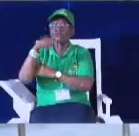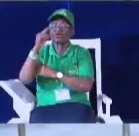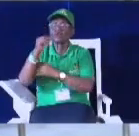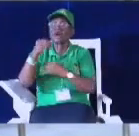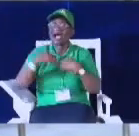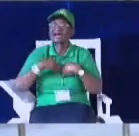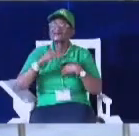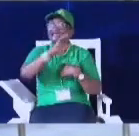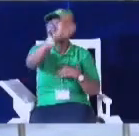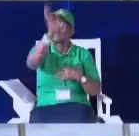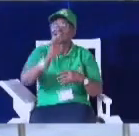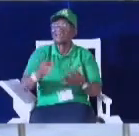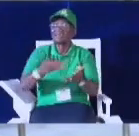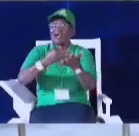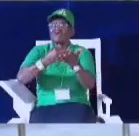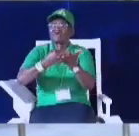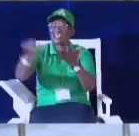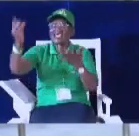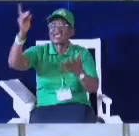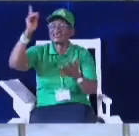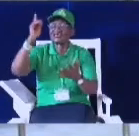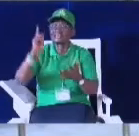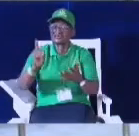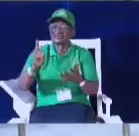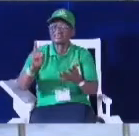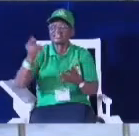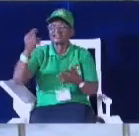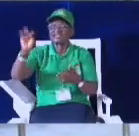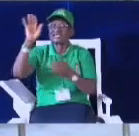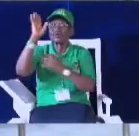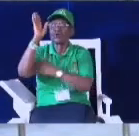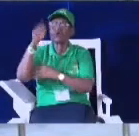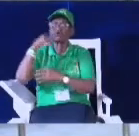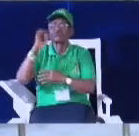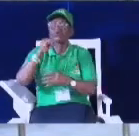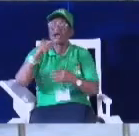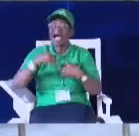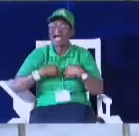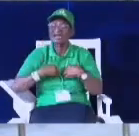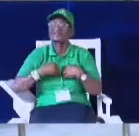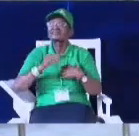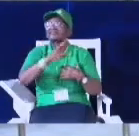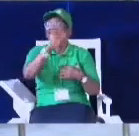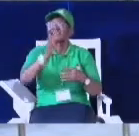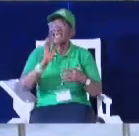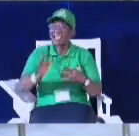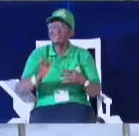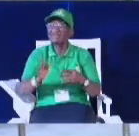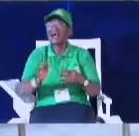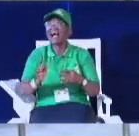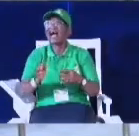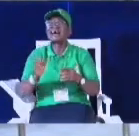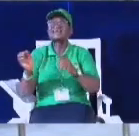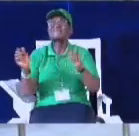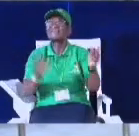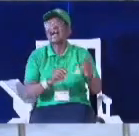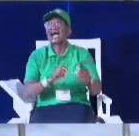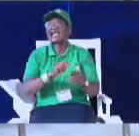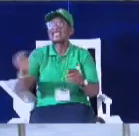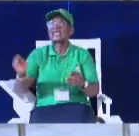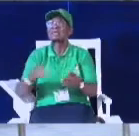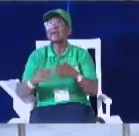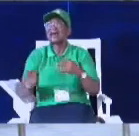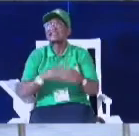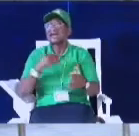never failed, the God who has never referred a case,